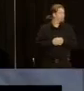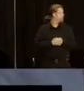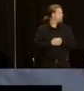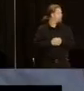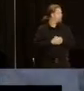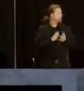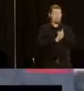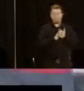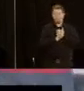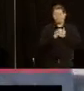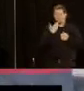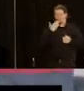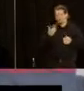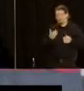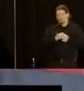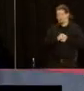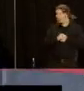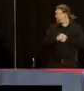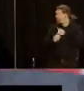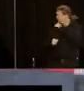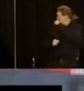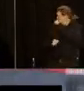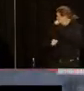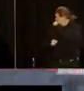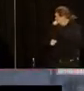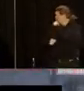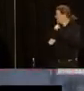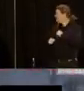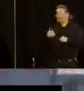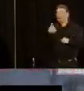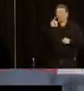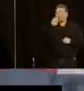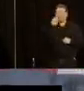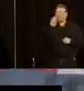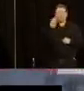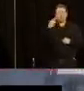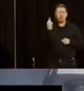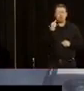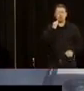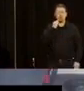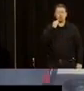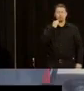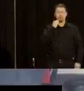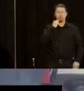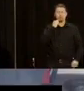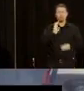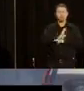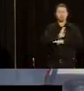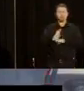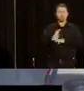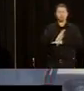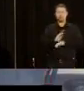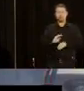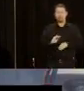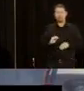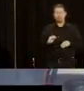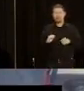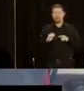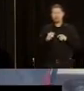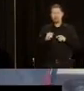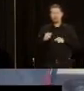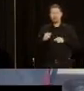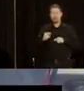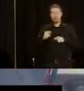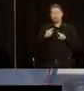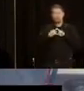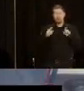Thank you, Jim. Thank you. And Jeb's always so serious. You notice that? It's always like he's about business. I have